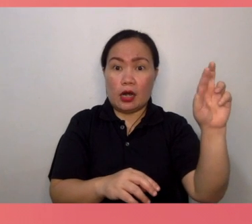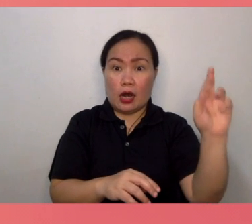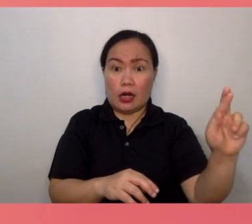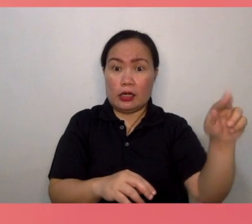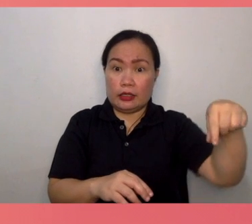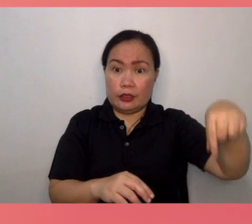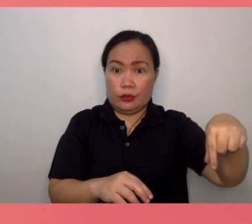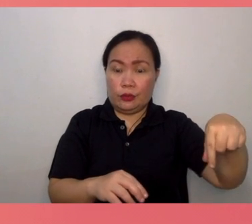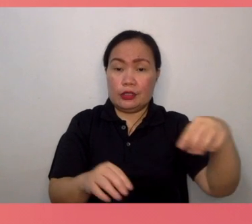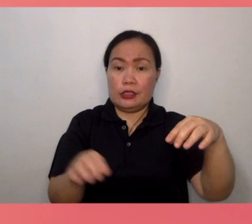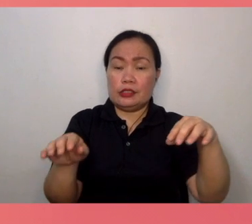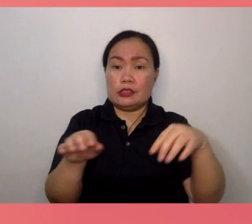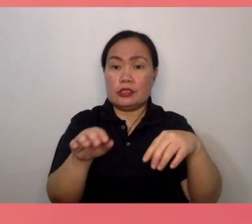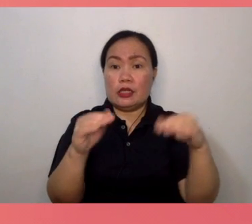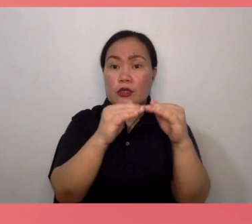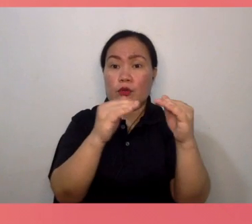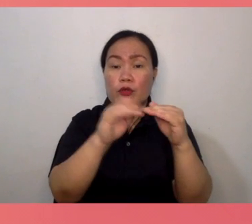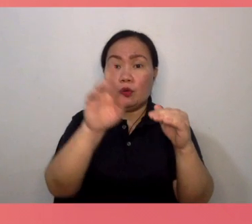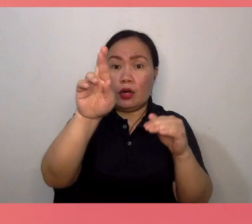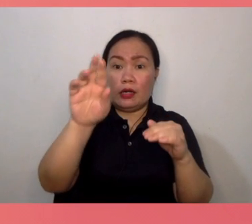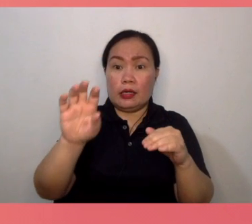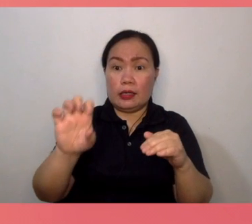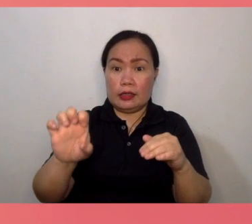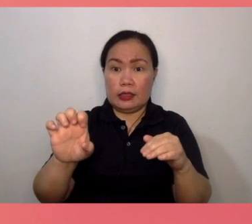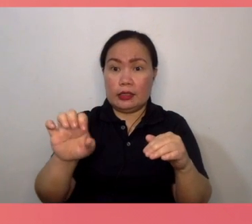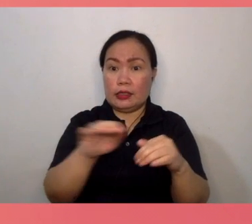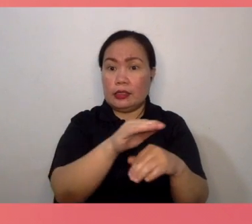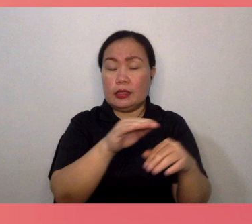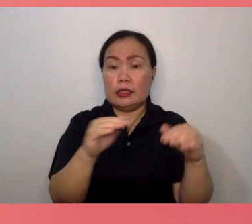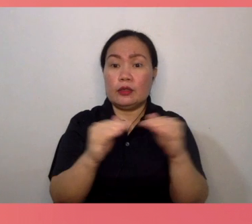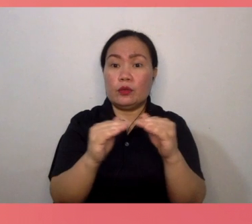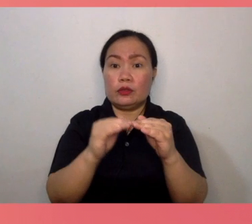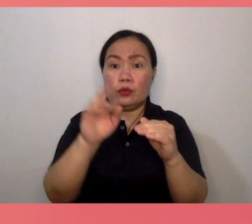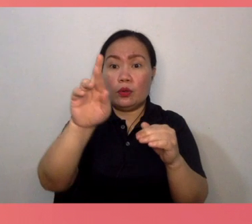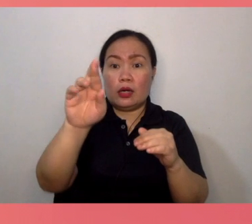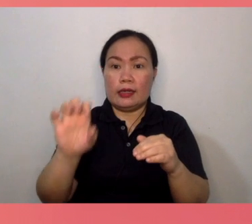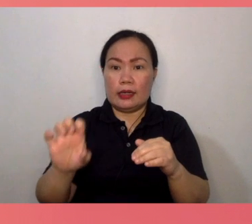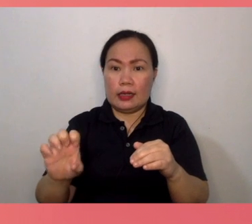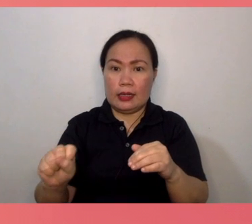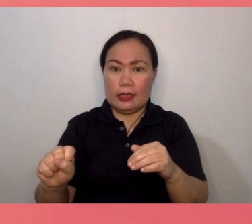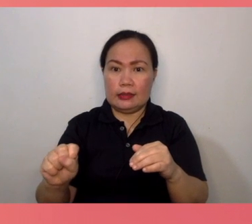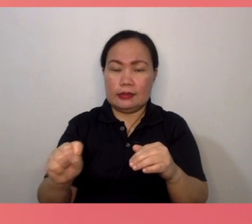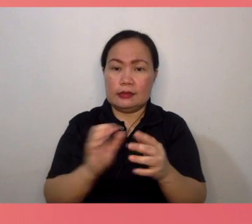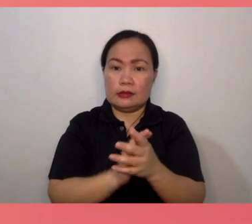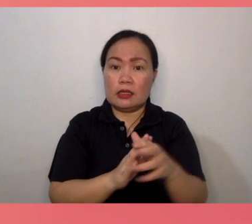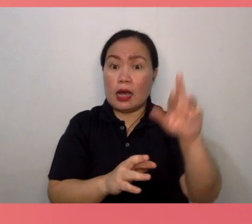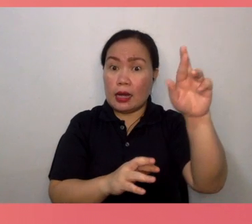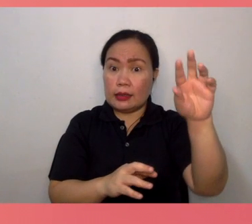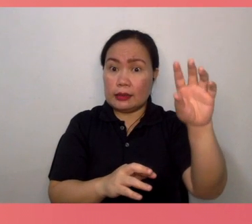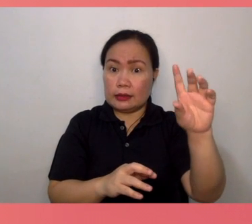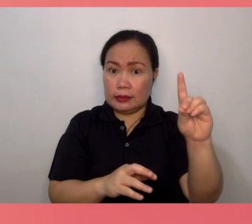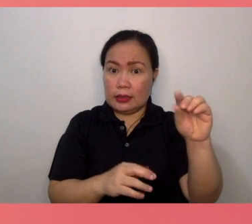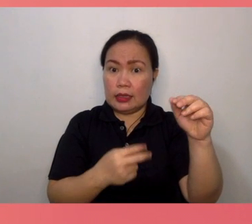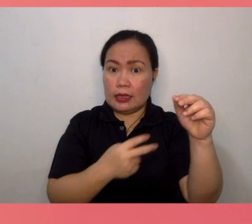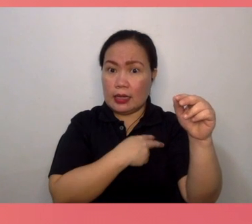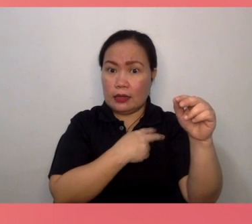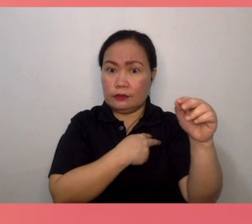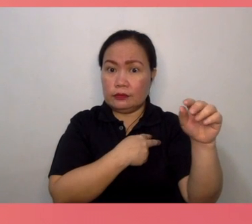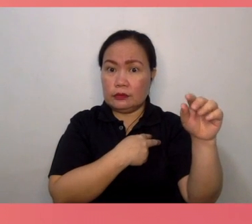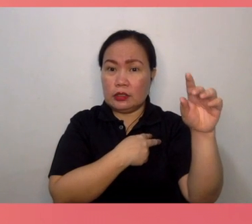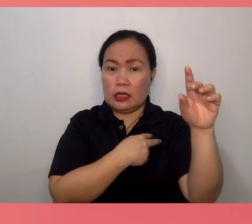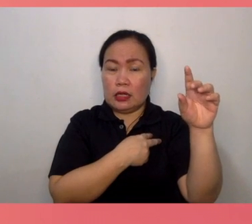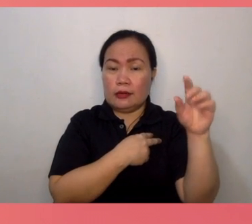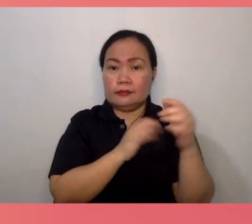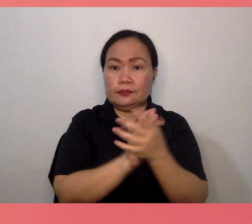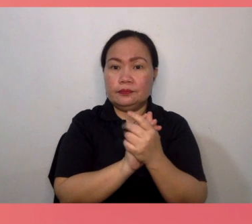to RE over RS. So, ma'am, RD, given yung RD, yung RQ hindi given,